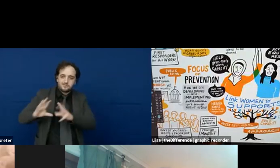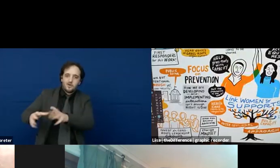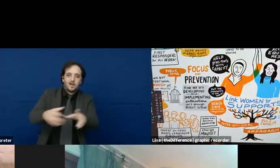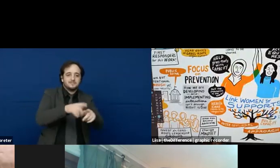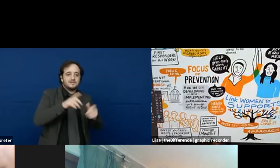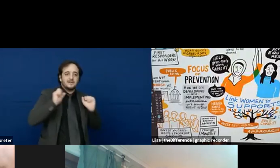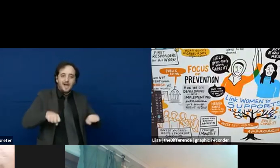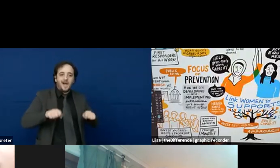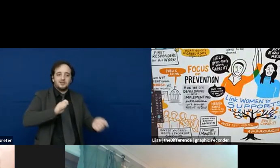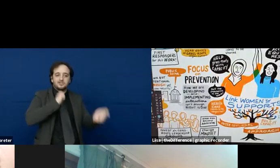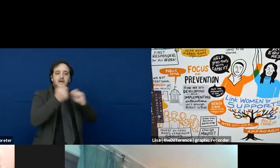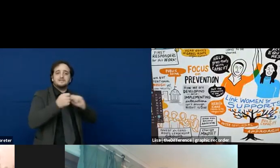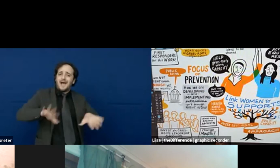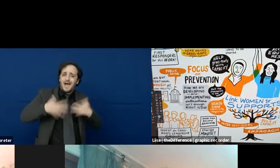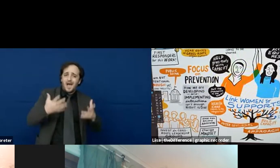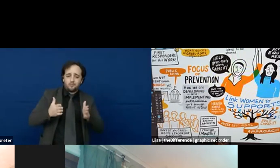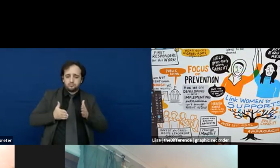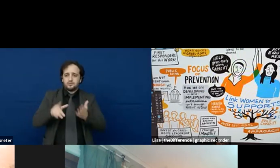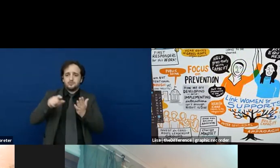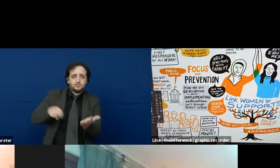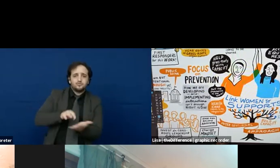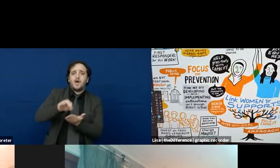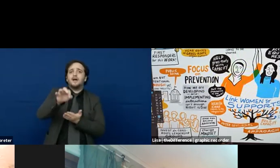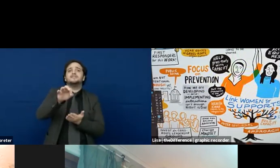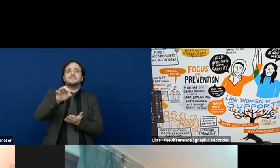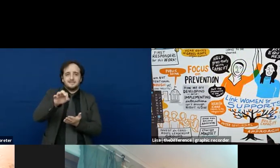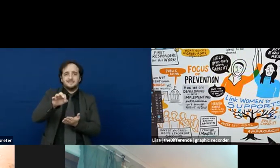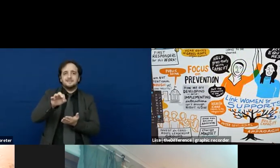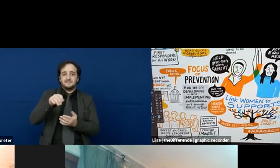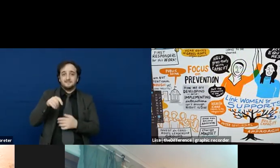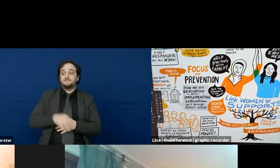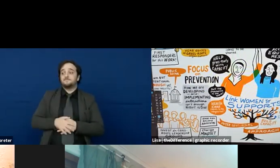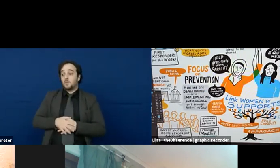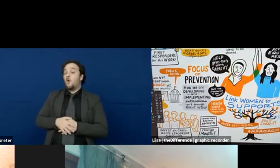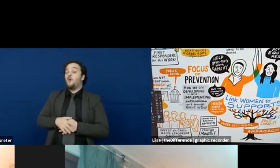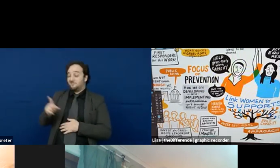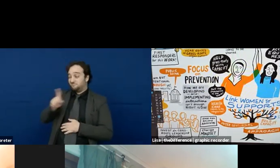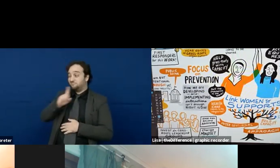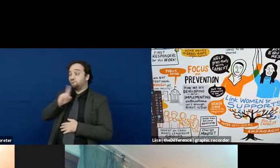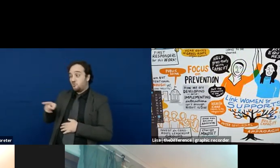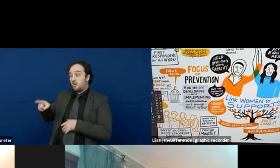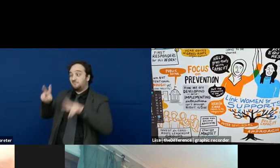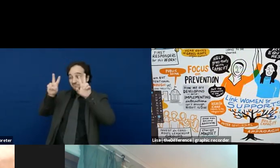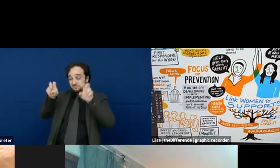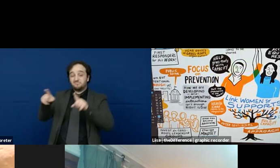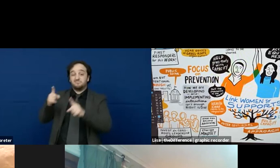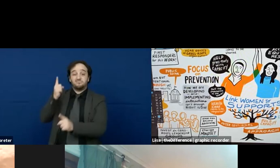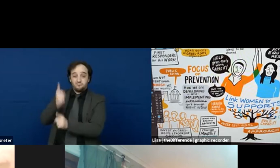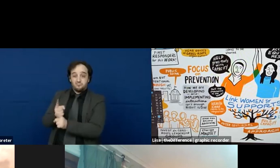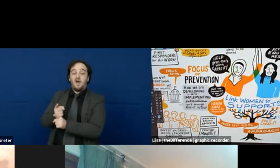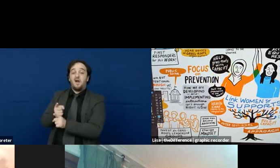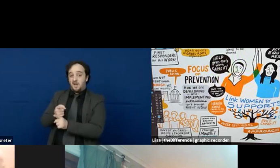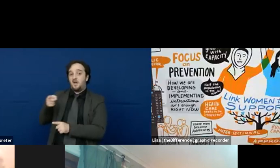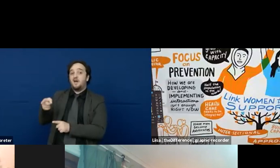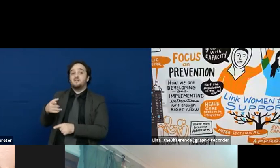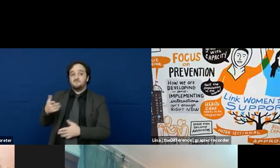close to the end, I'm afraid. So I would like to close that panel to thank all of